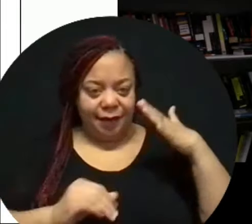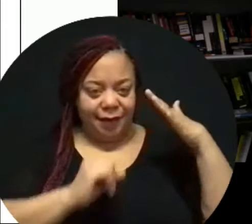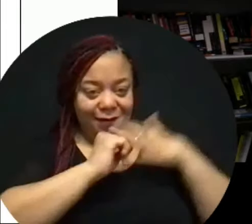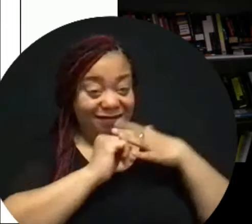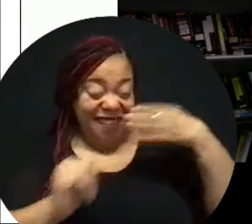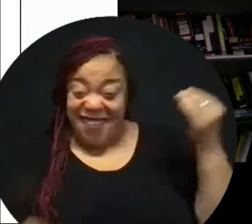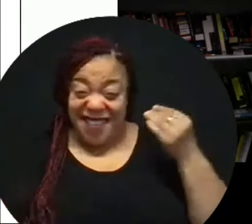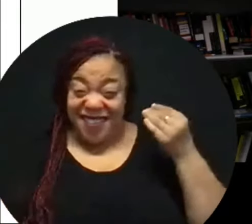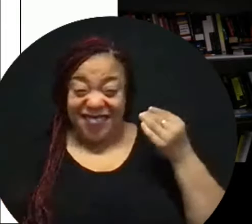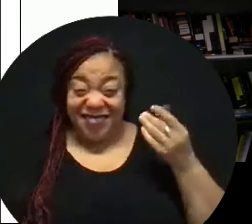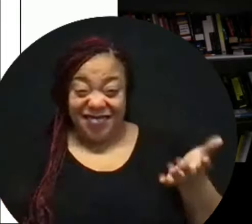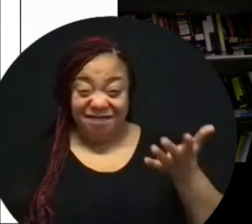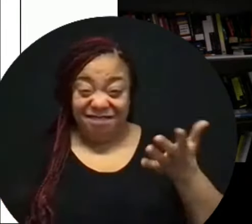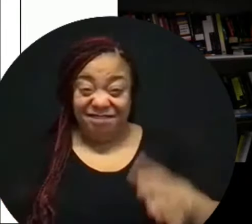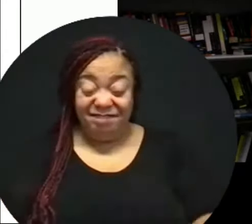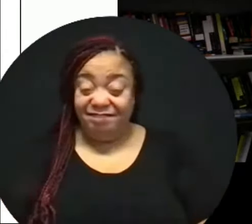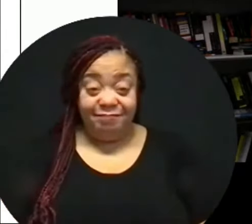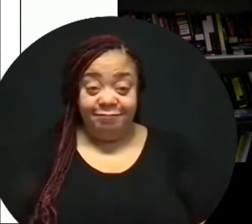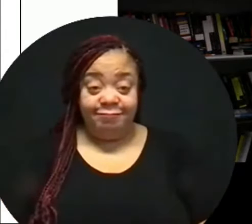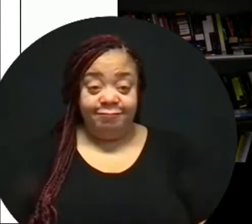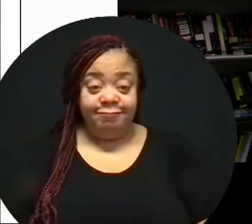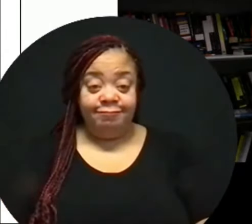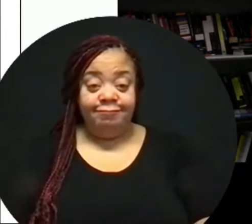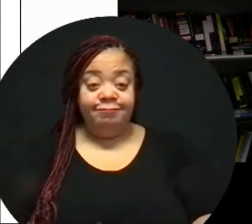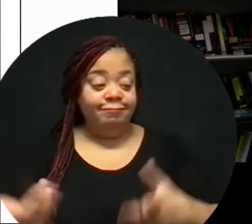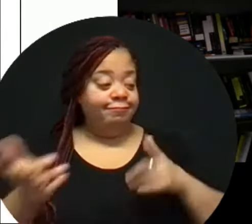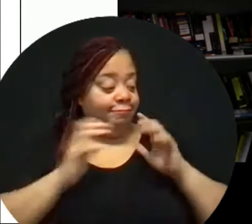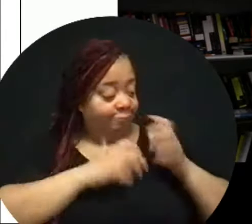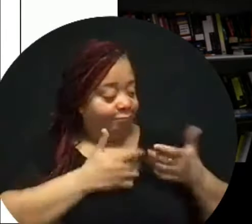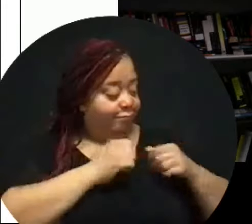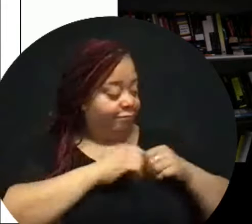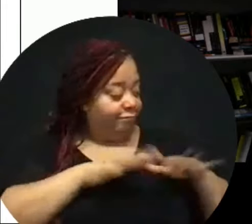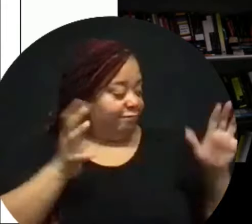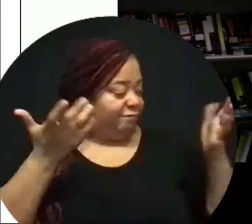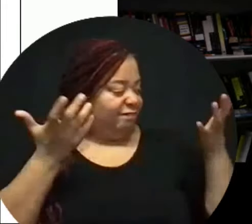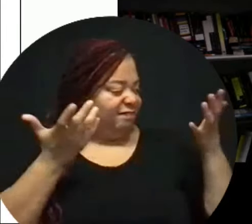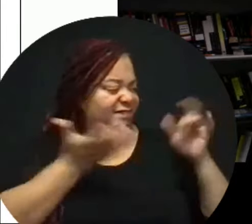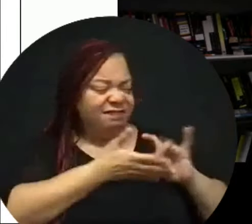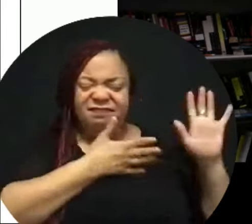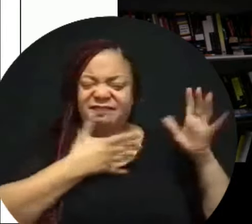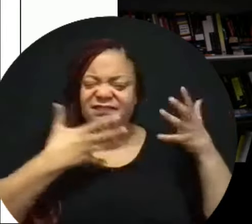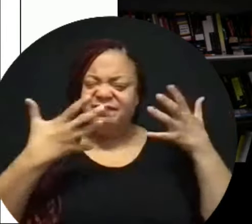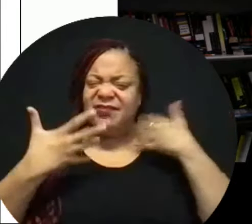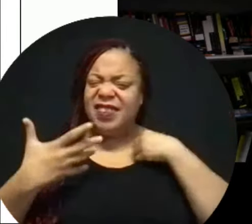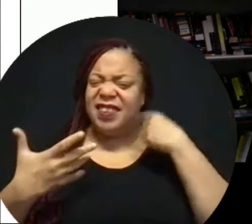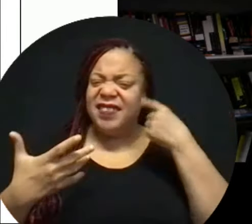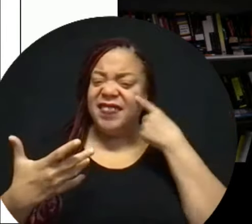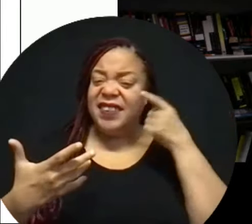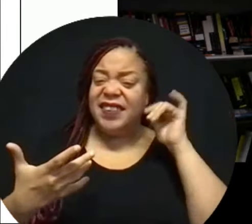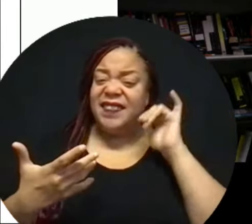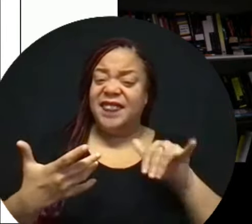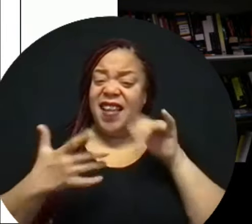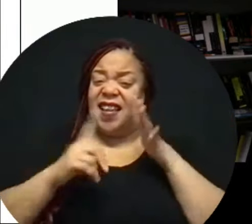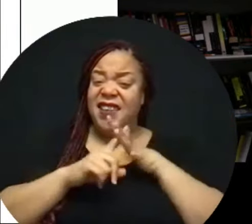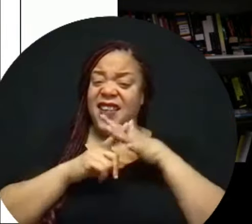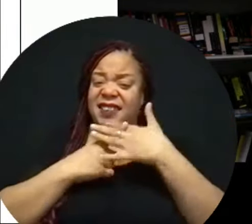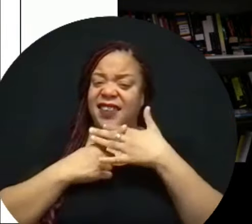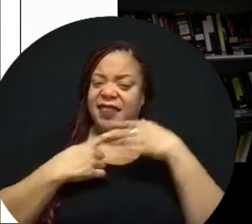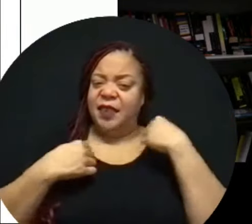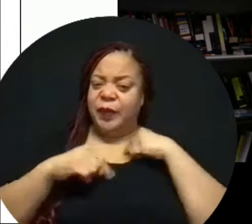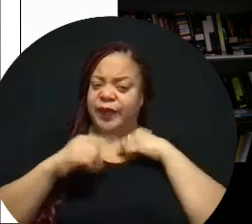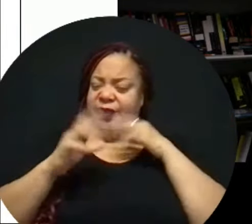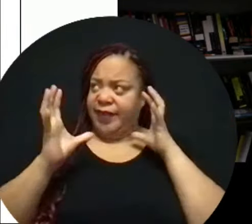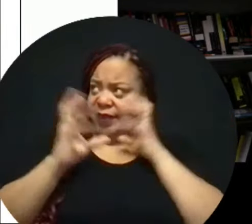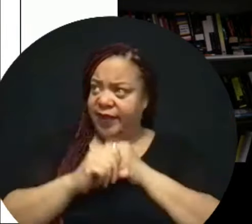context, we're drawn to a function within wider Western thought,